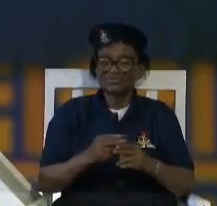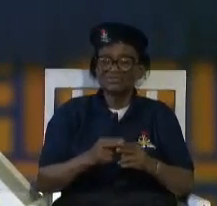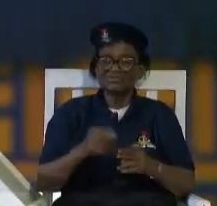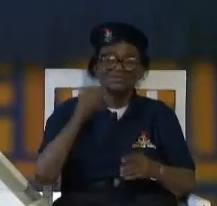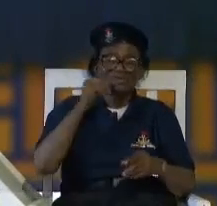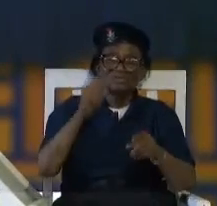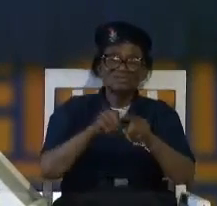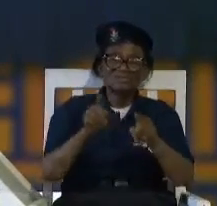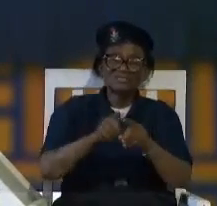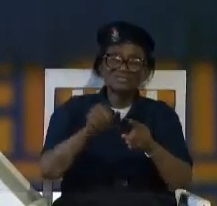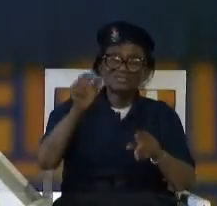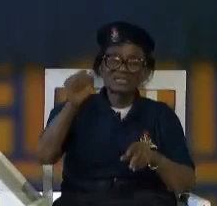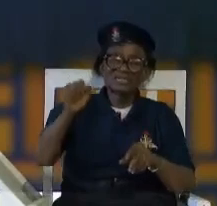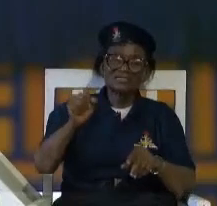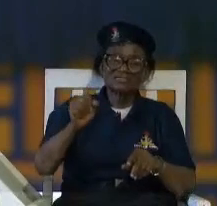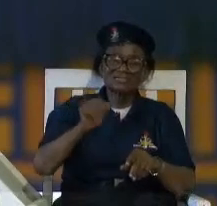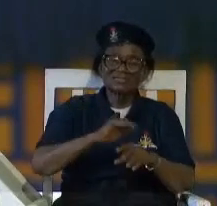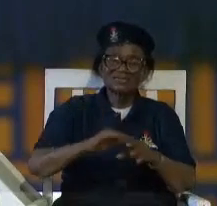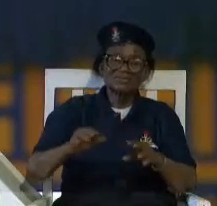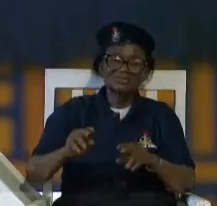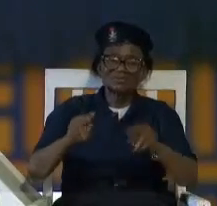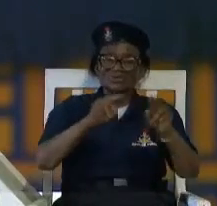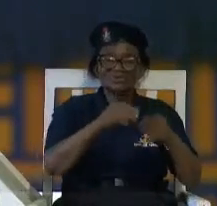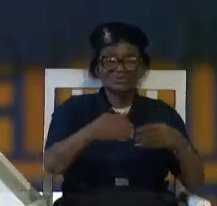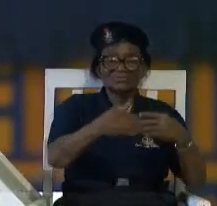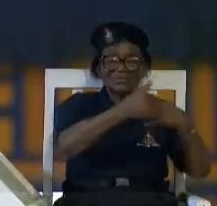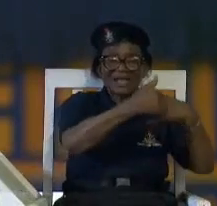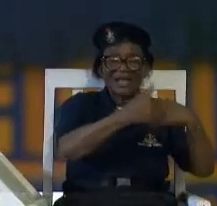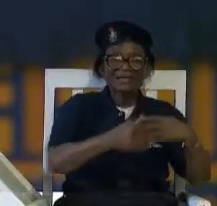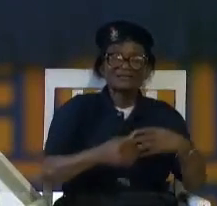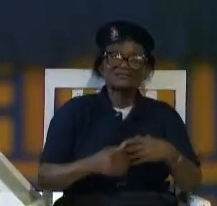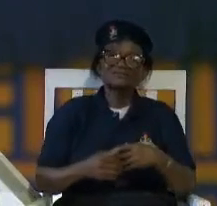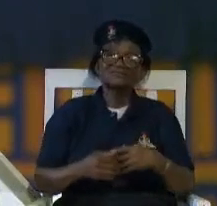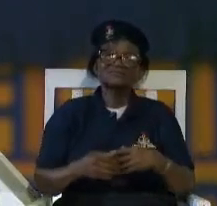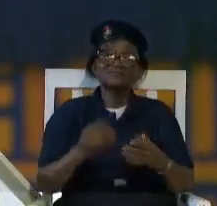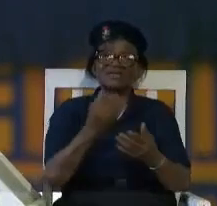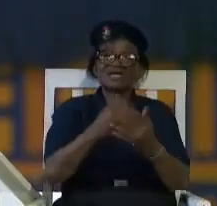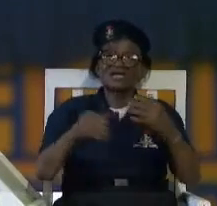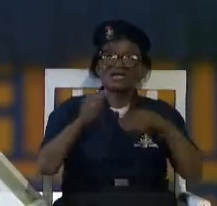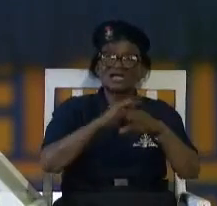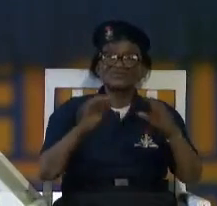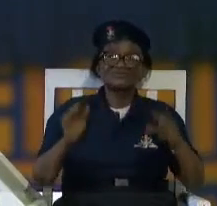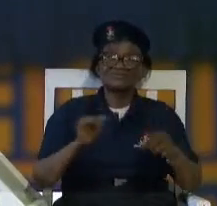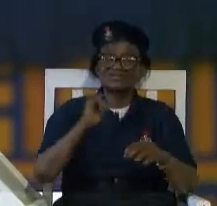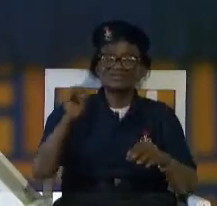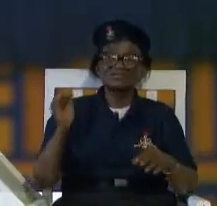Sister, don't look back. Heaven is our home.